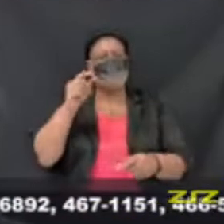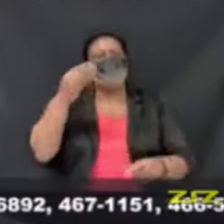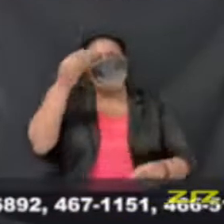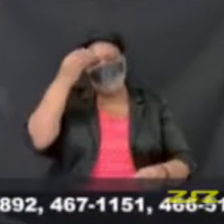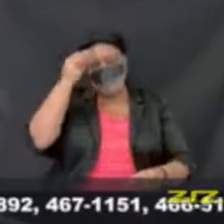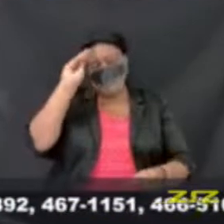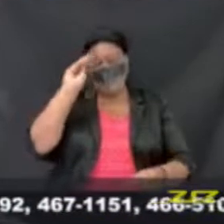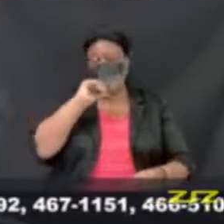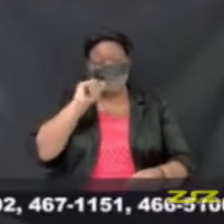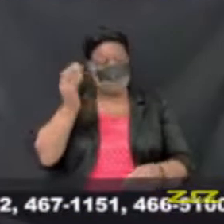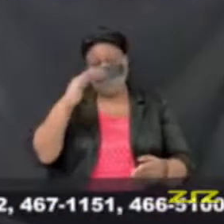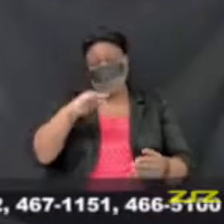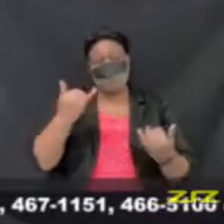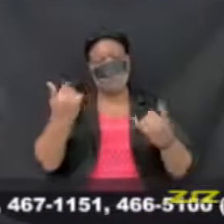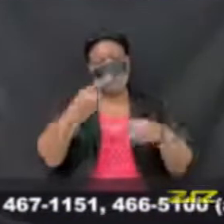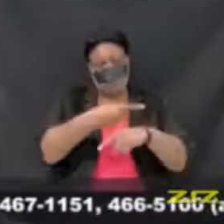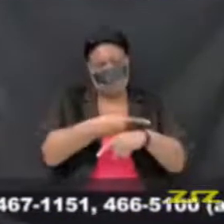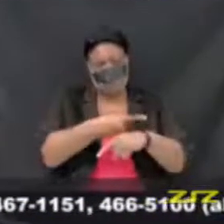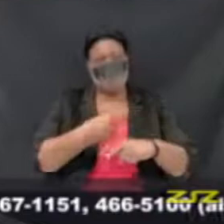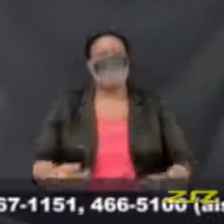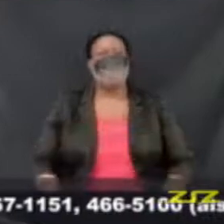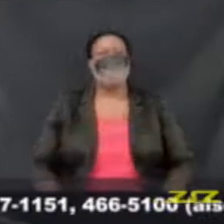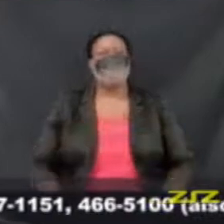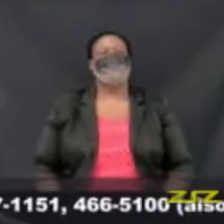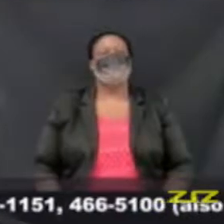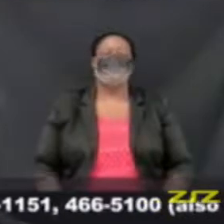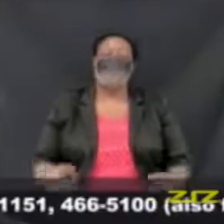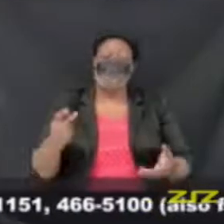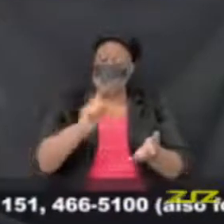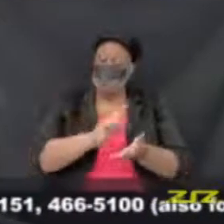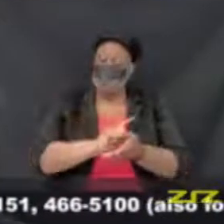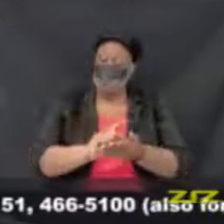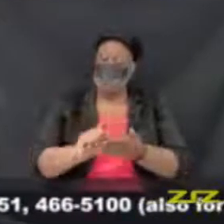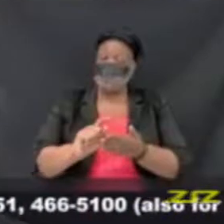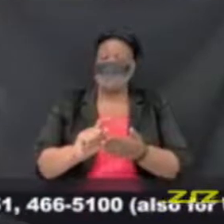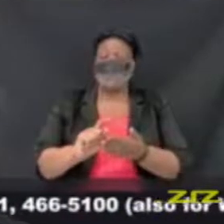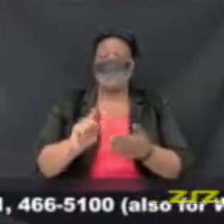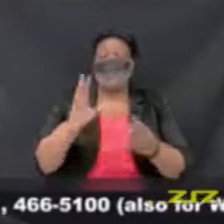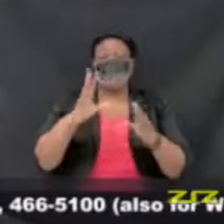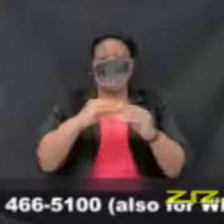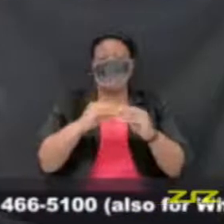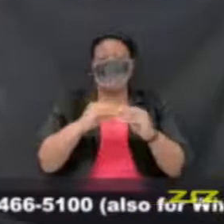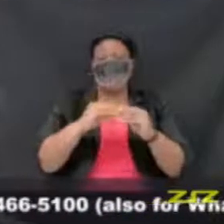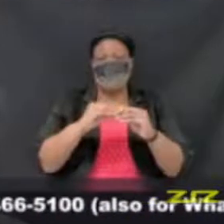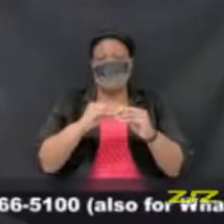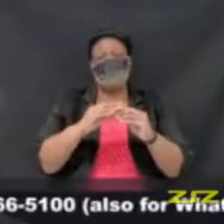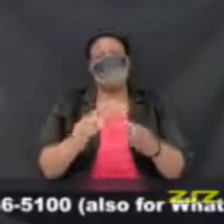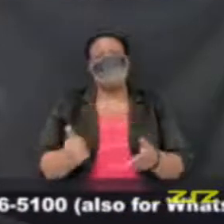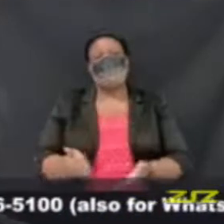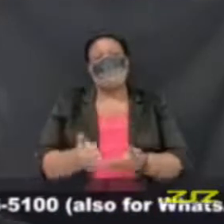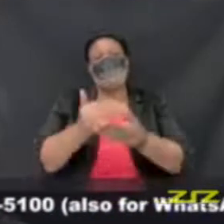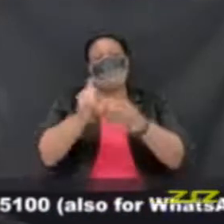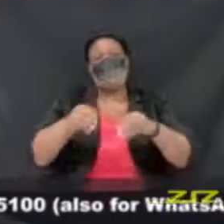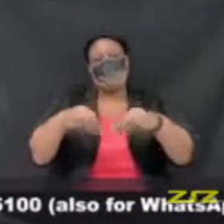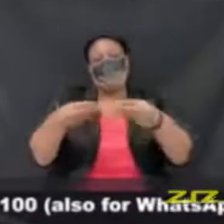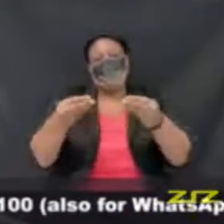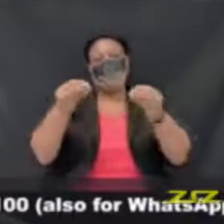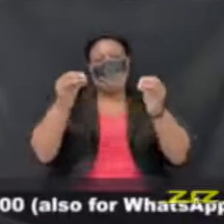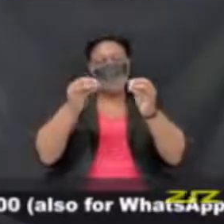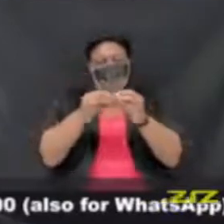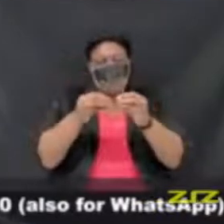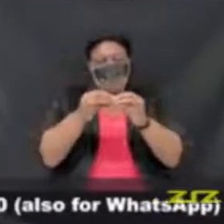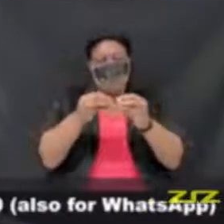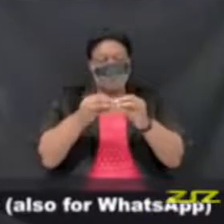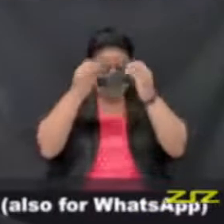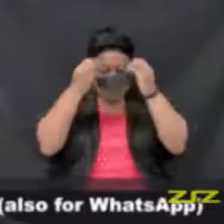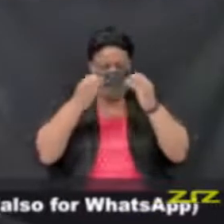Williams. These weekly briefings are designed to provide listeners locally and internationally regular updates